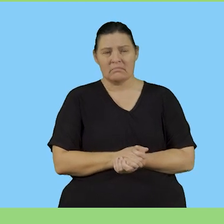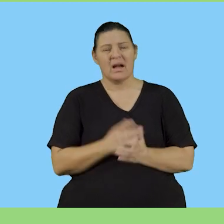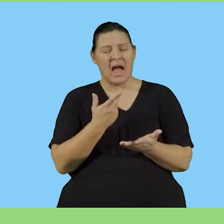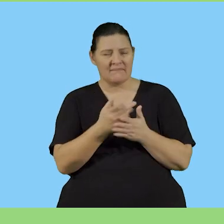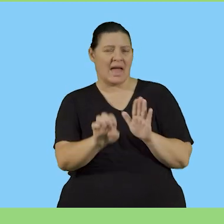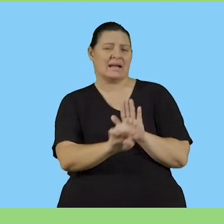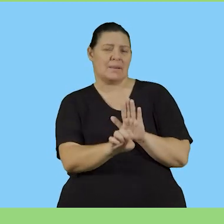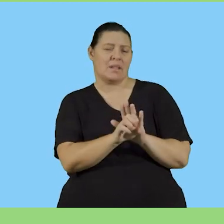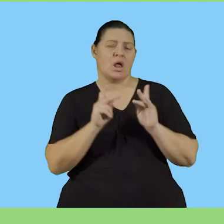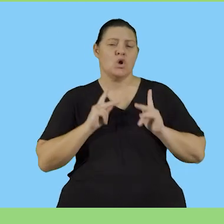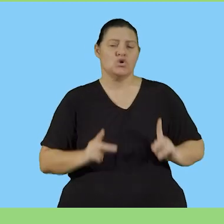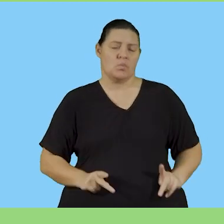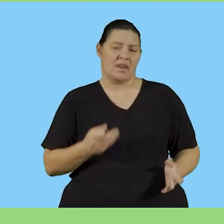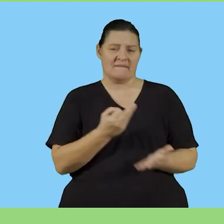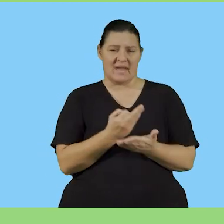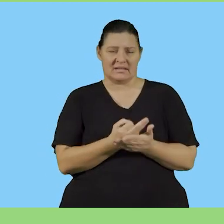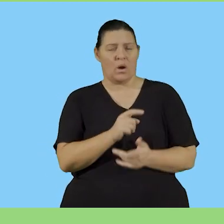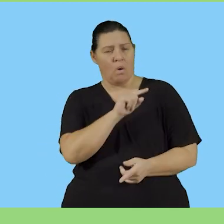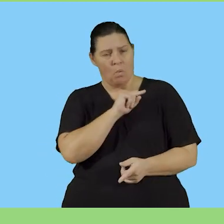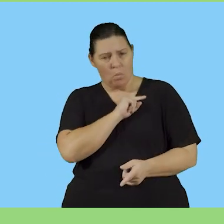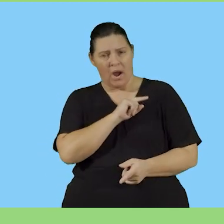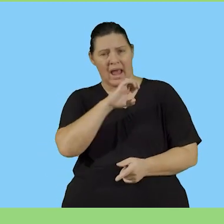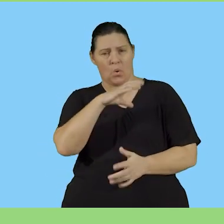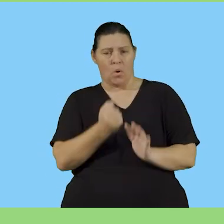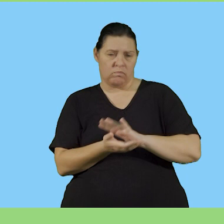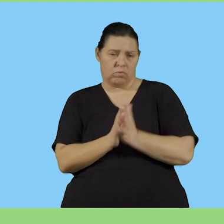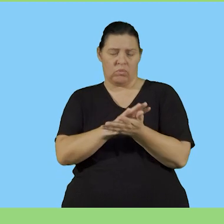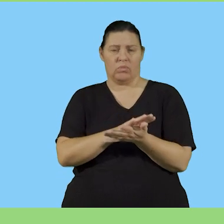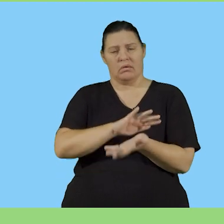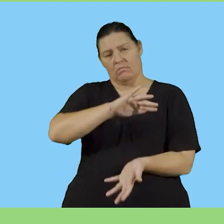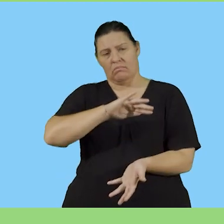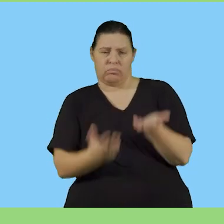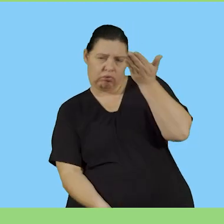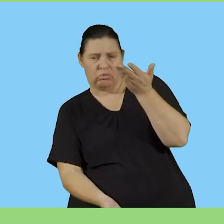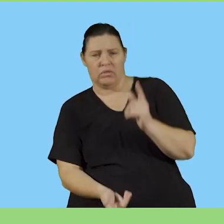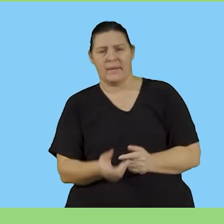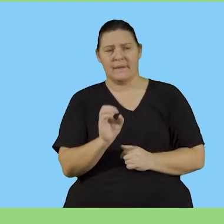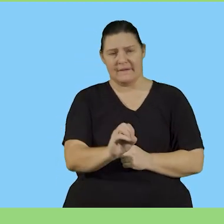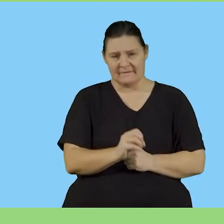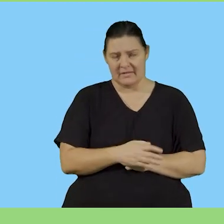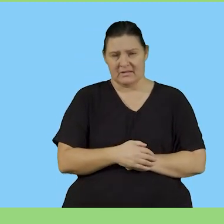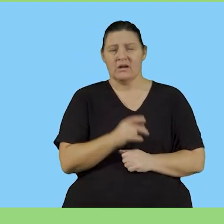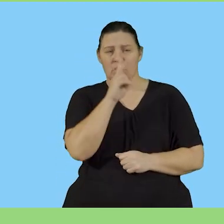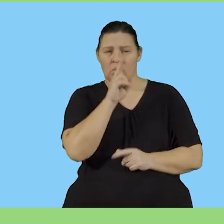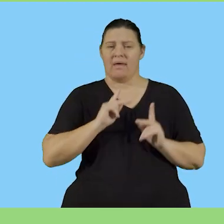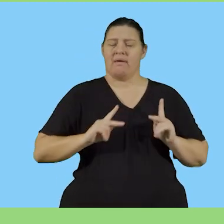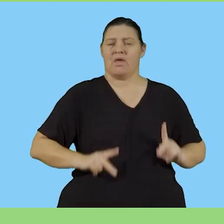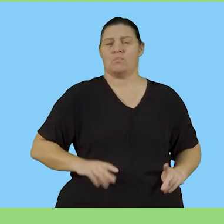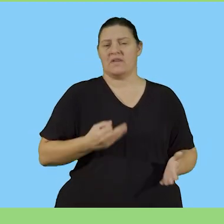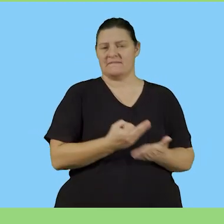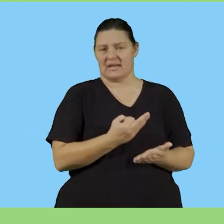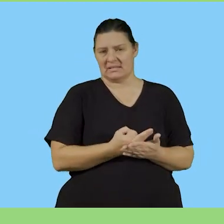Below are a few examples of human factors that can cause an imbalance. So let us look at the examples of